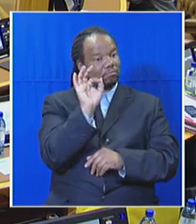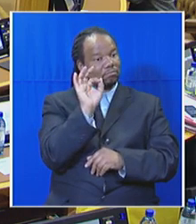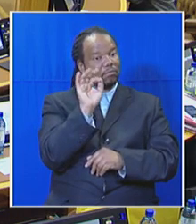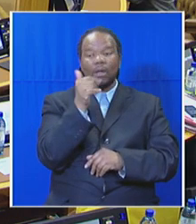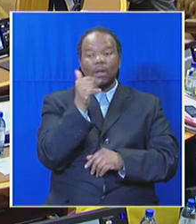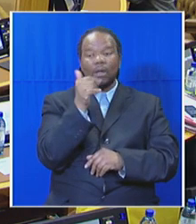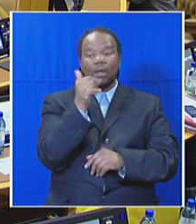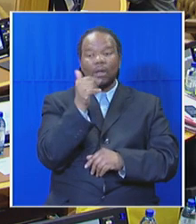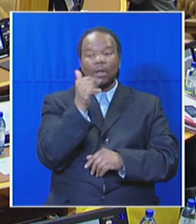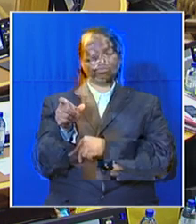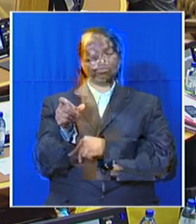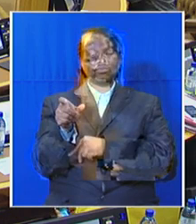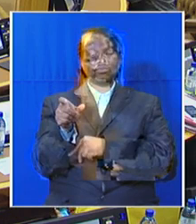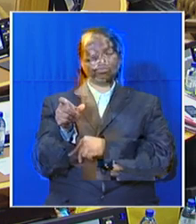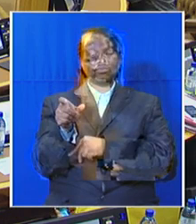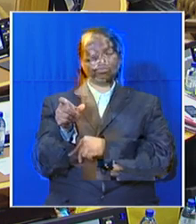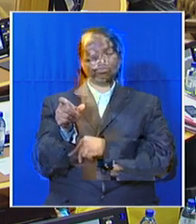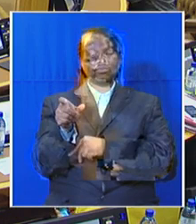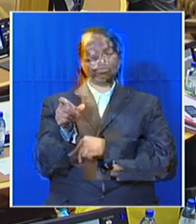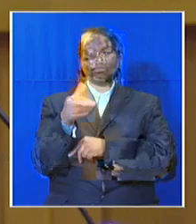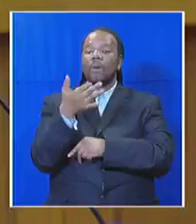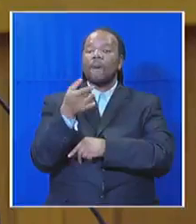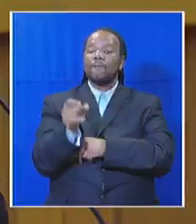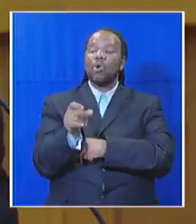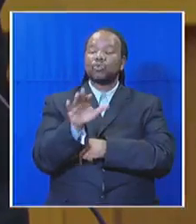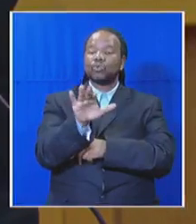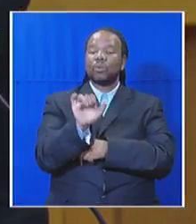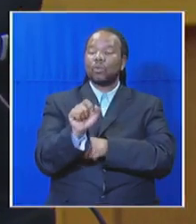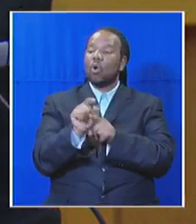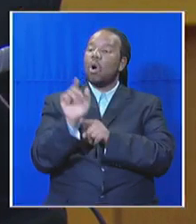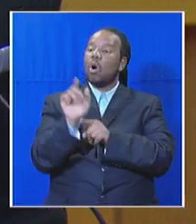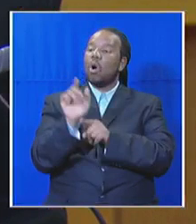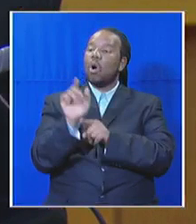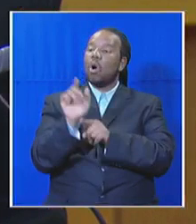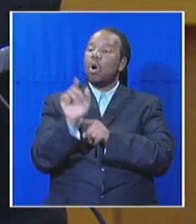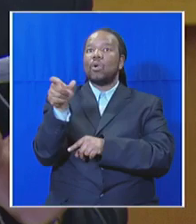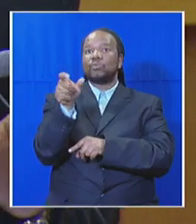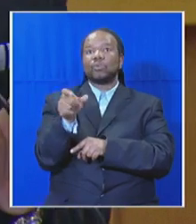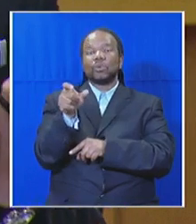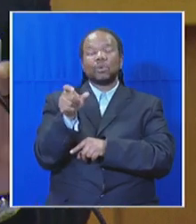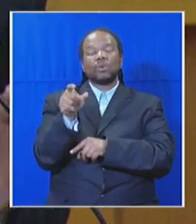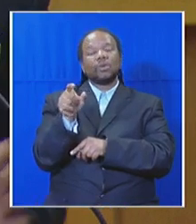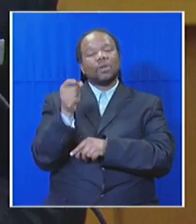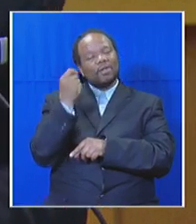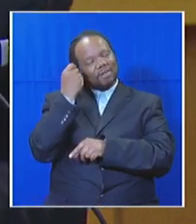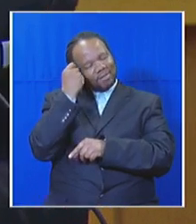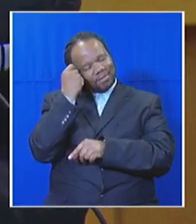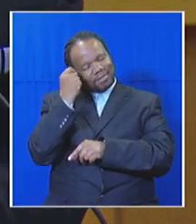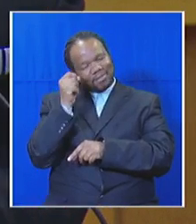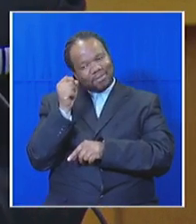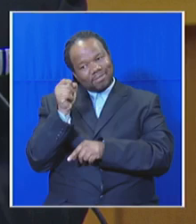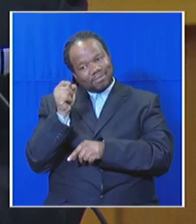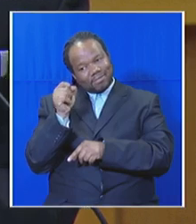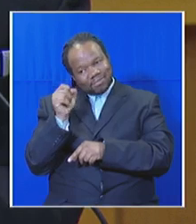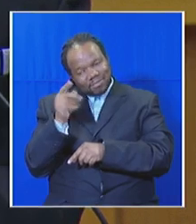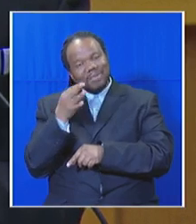the South African citizen or African citizen, there is saying the